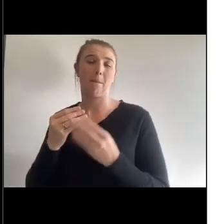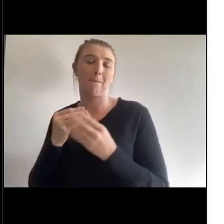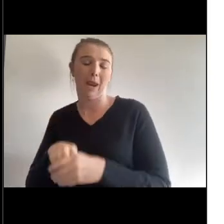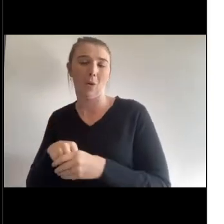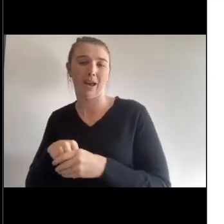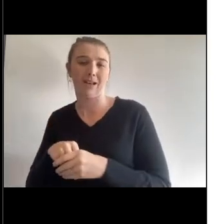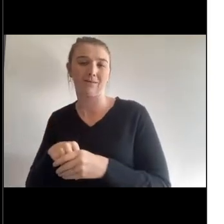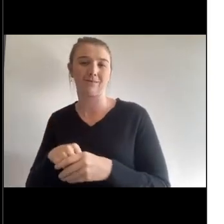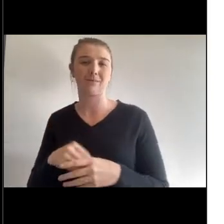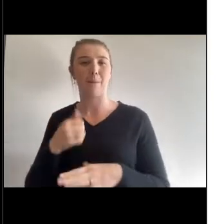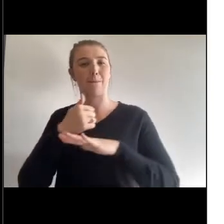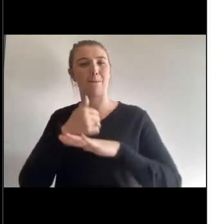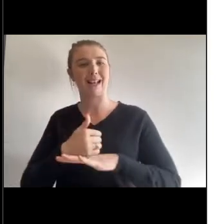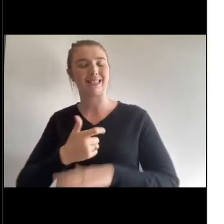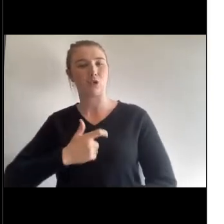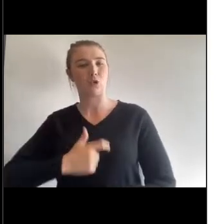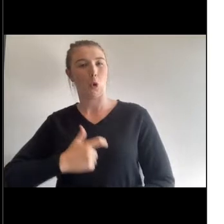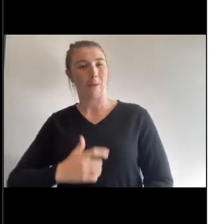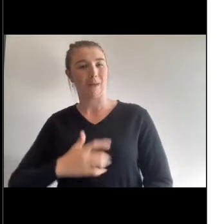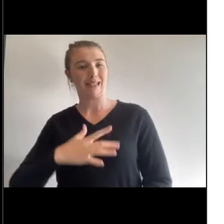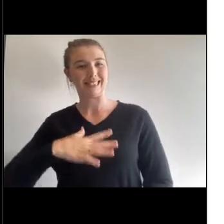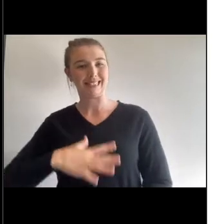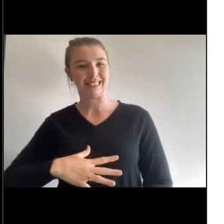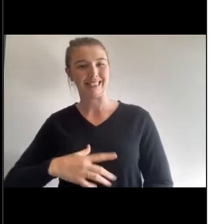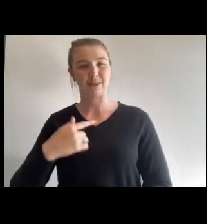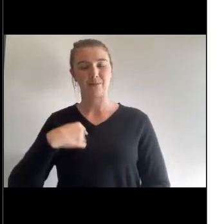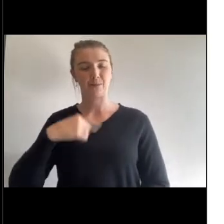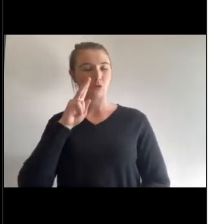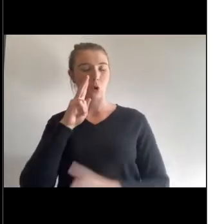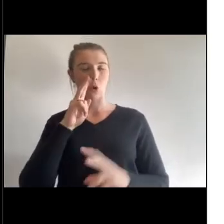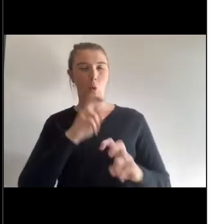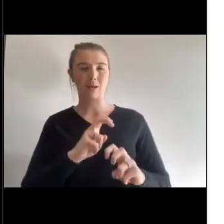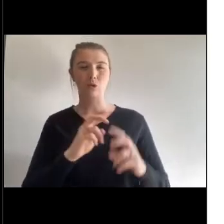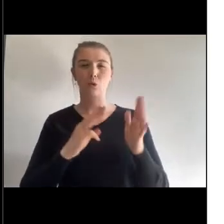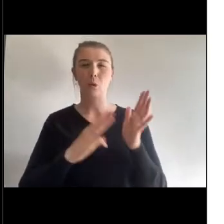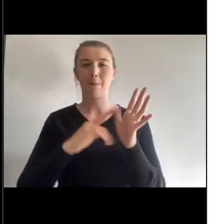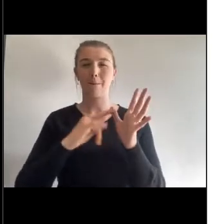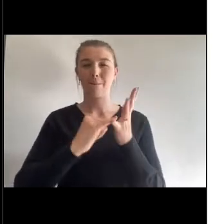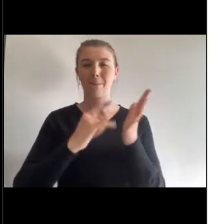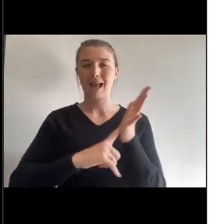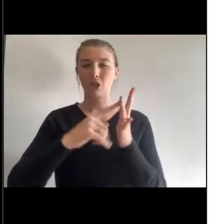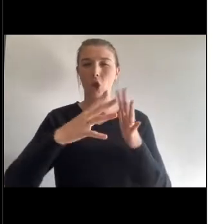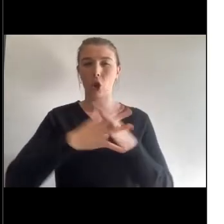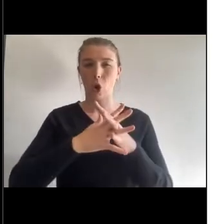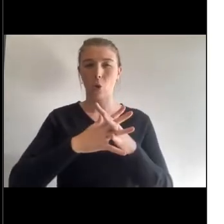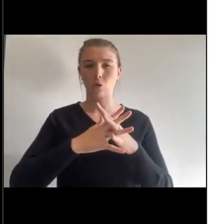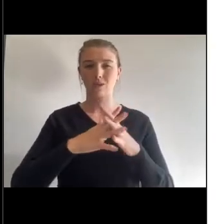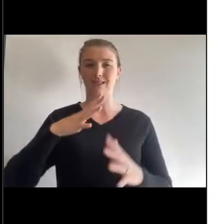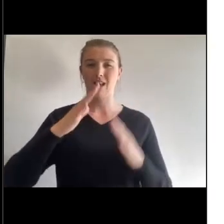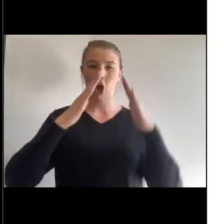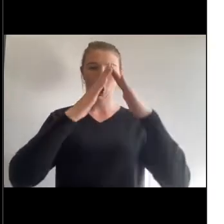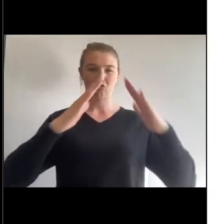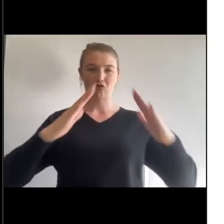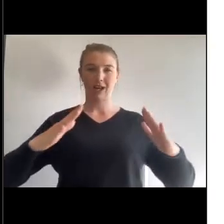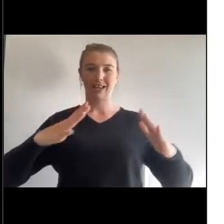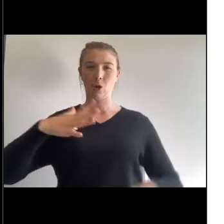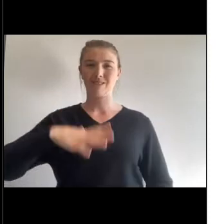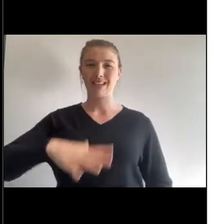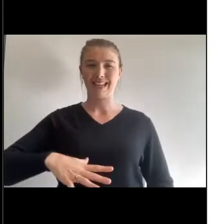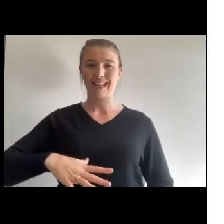Maslow's hierarchy of needs, and this hierarchy of needs says after basic needs like food